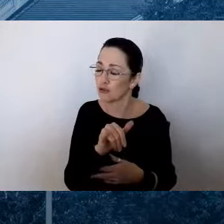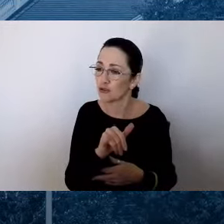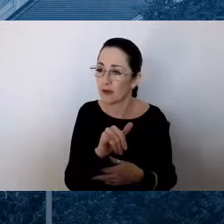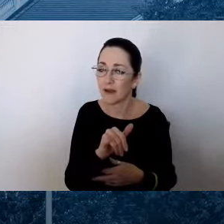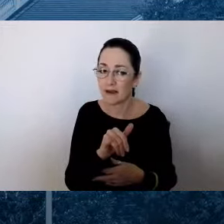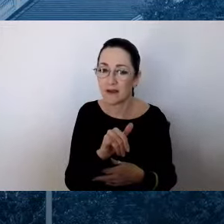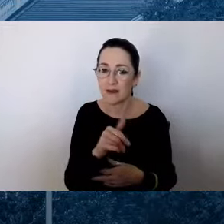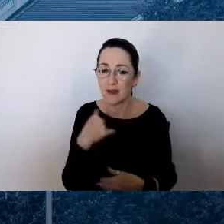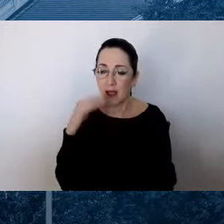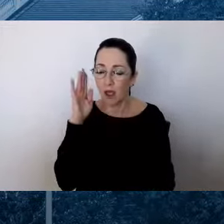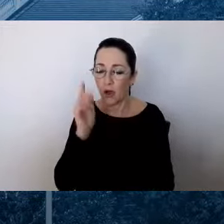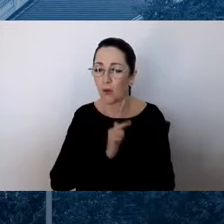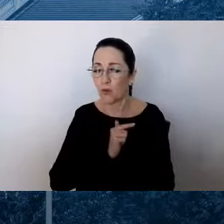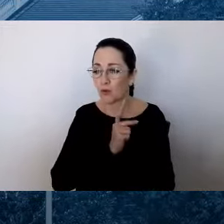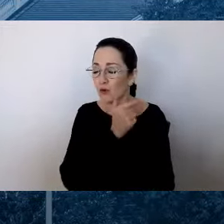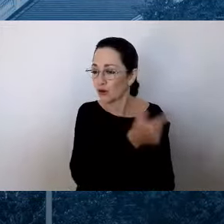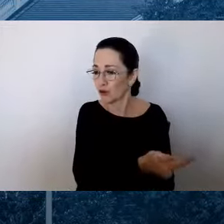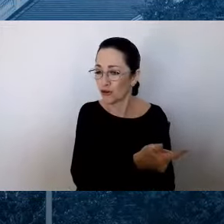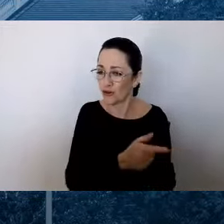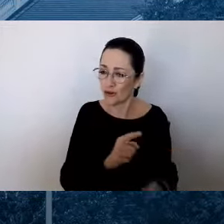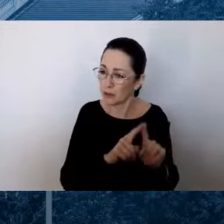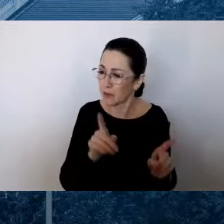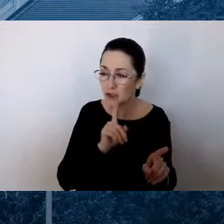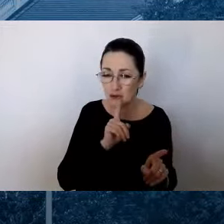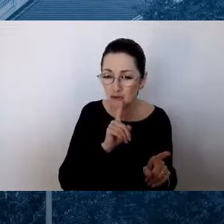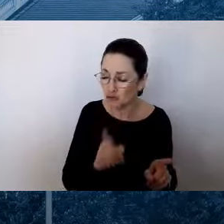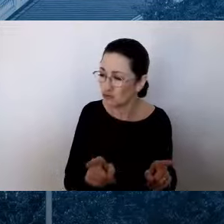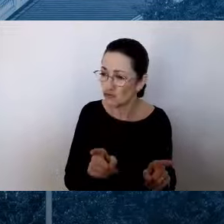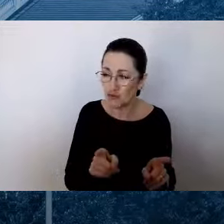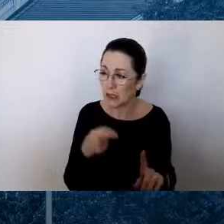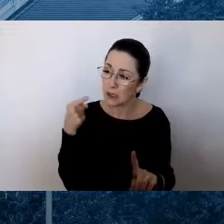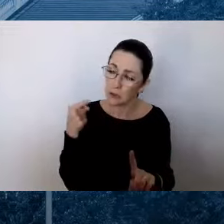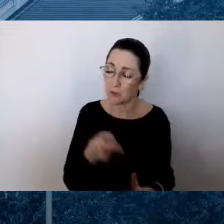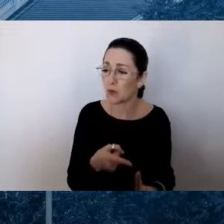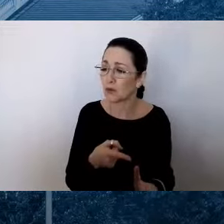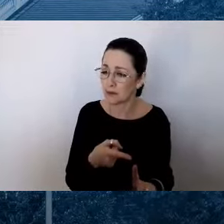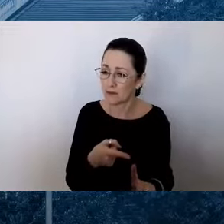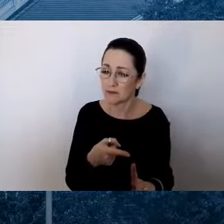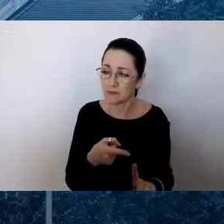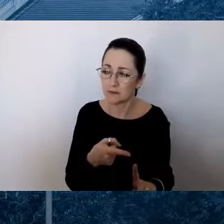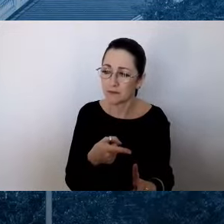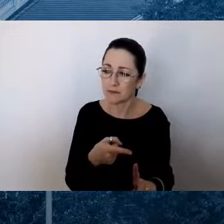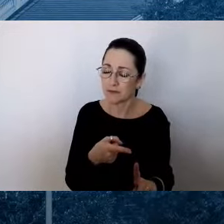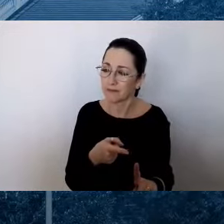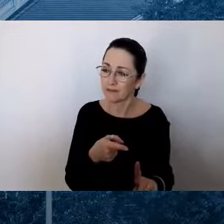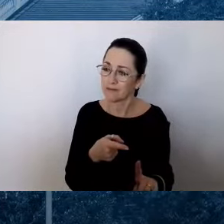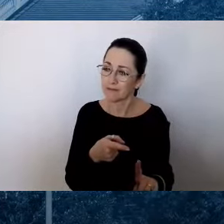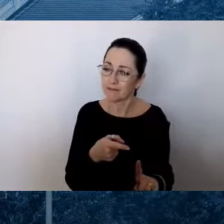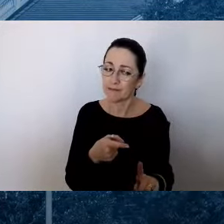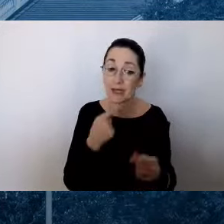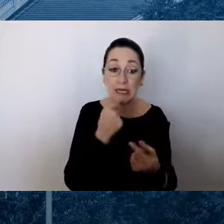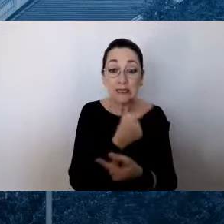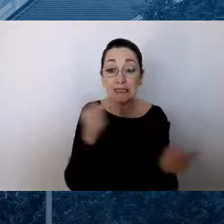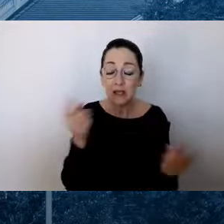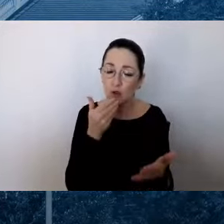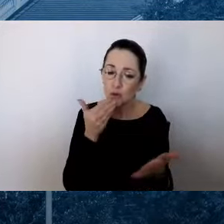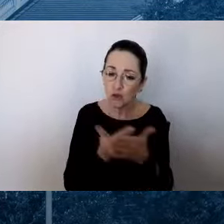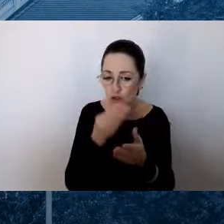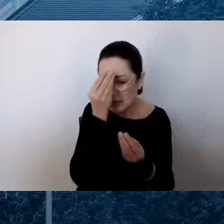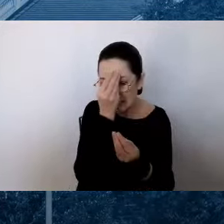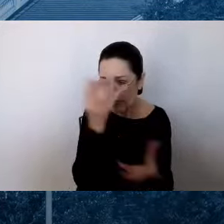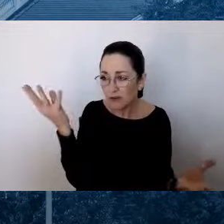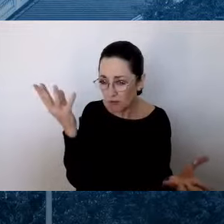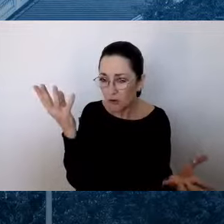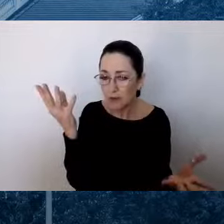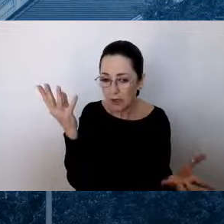it over to her, but I think it really just boils down to getting the real science and the real information in